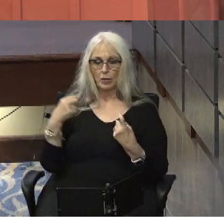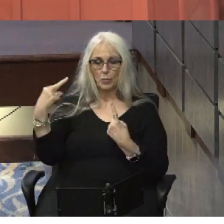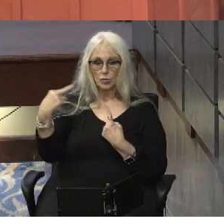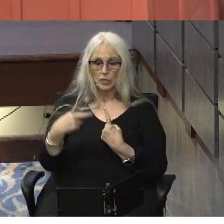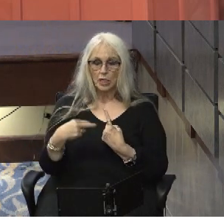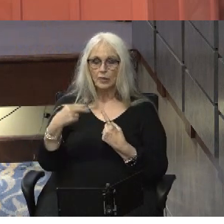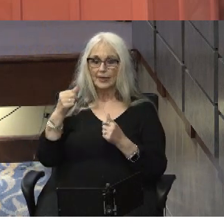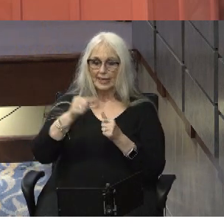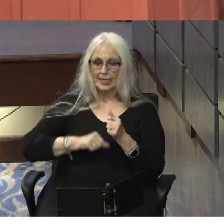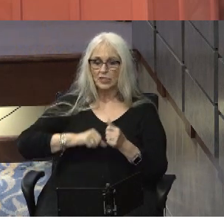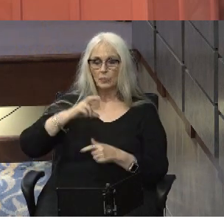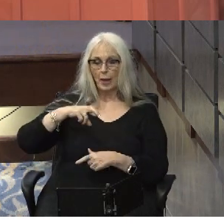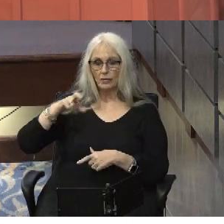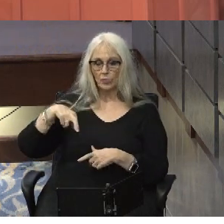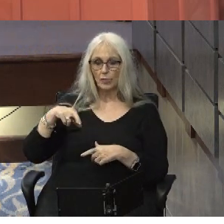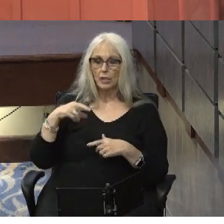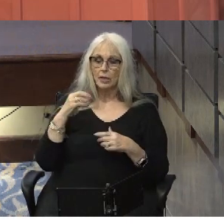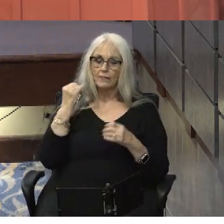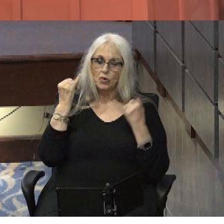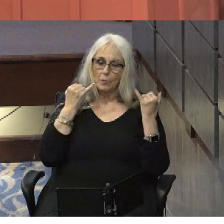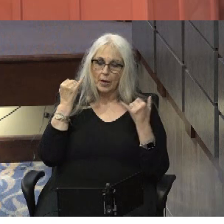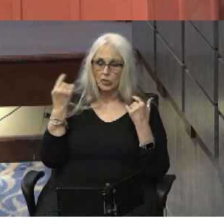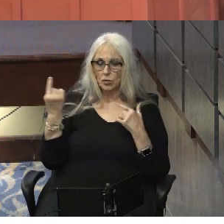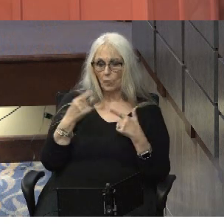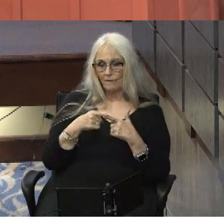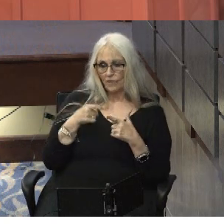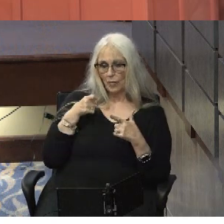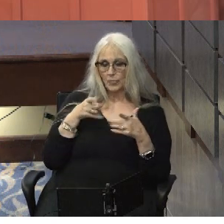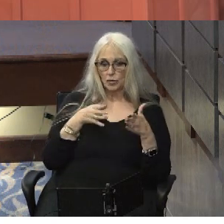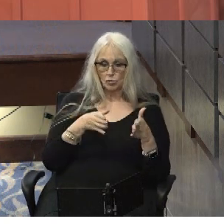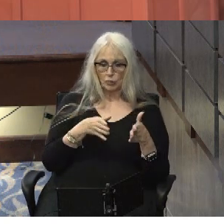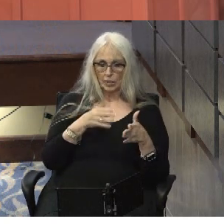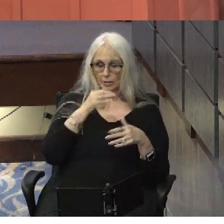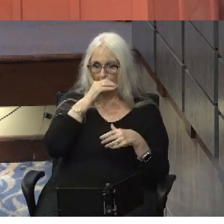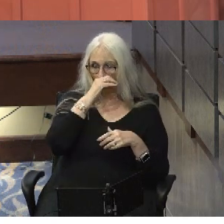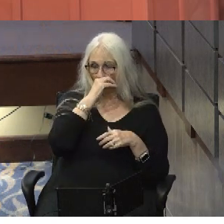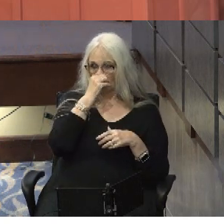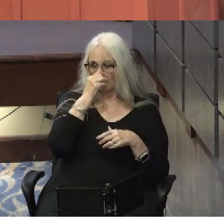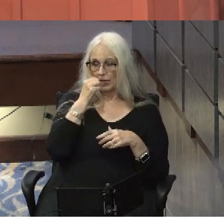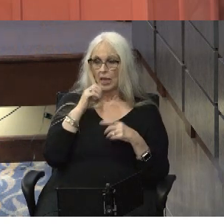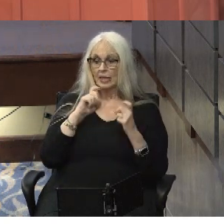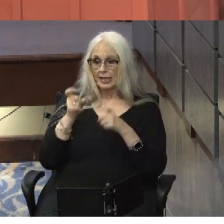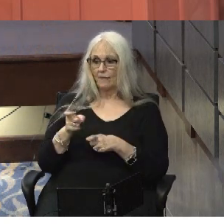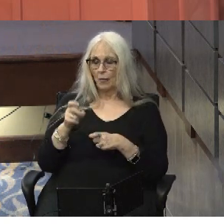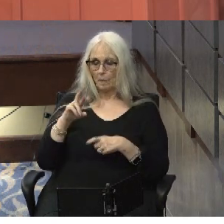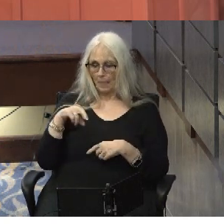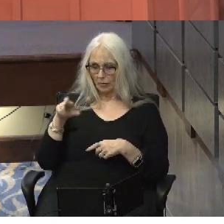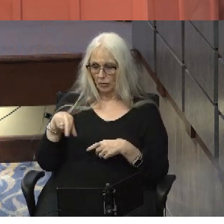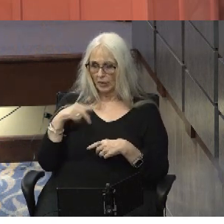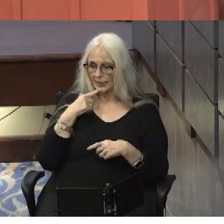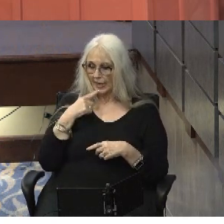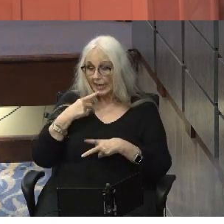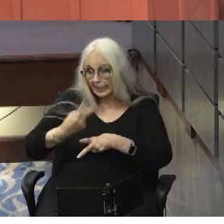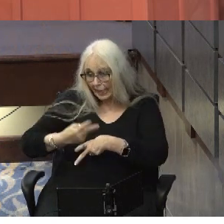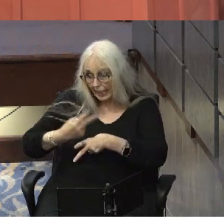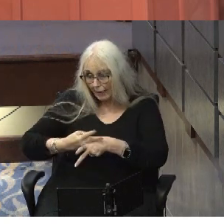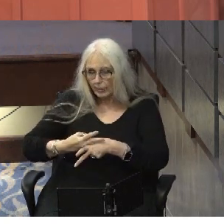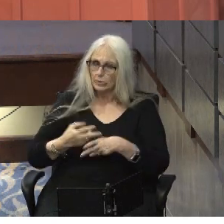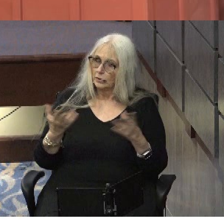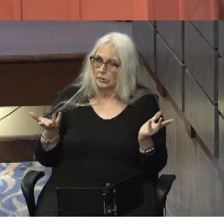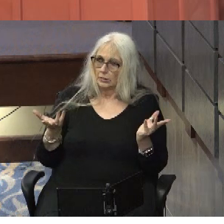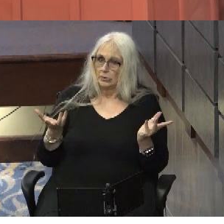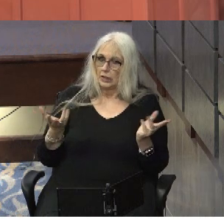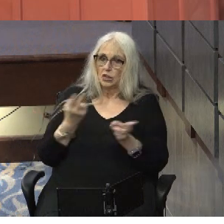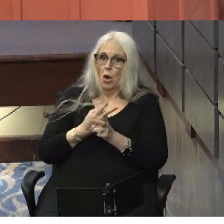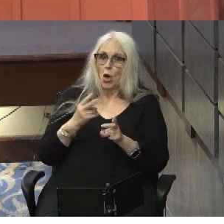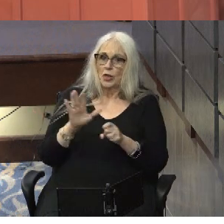of the bathrooms. If you can imagine someone coming off the streets of a decade, giving them a bathroom and asking them to take care of it, it's hard enough for me to